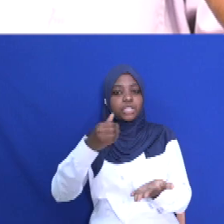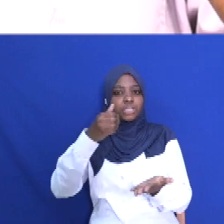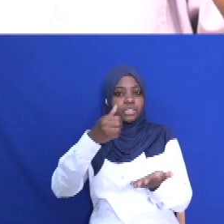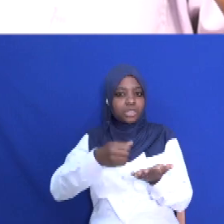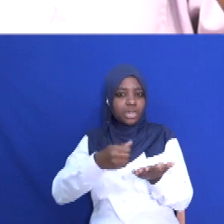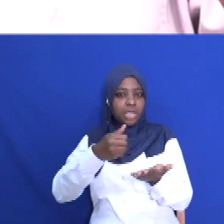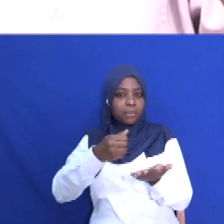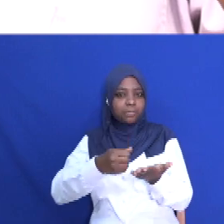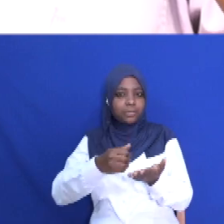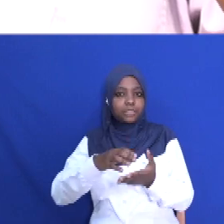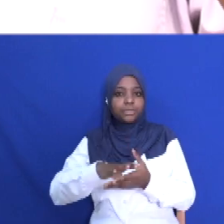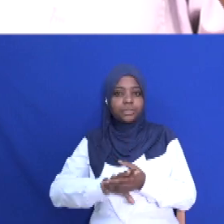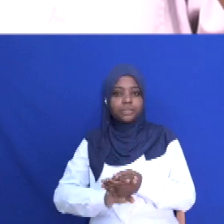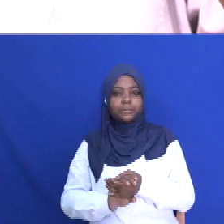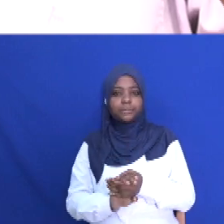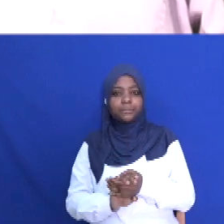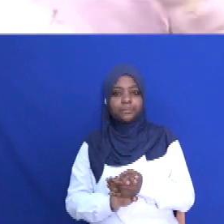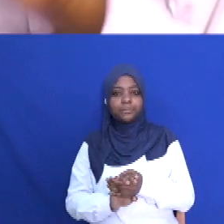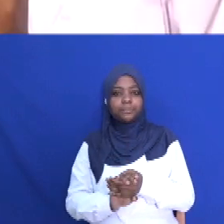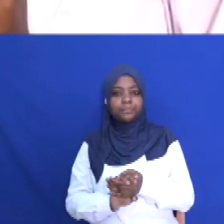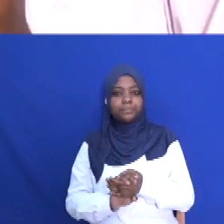exercise.